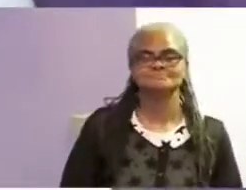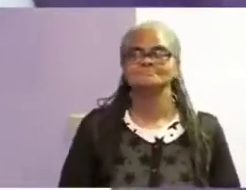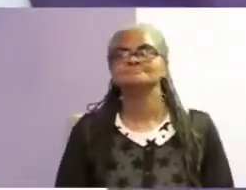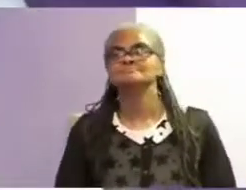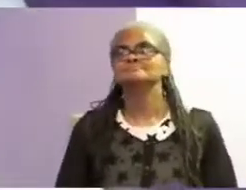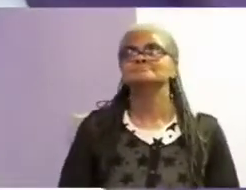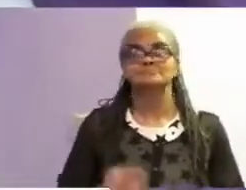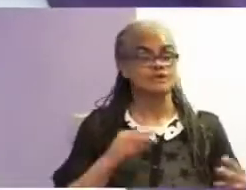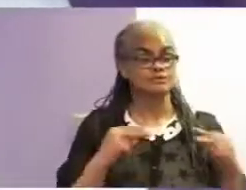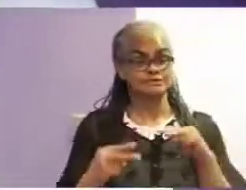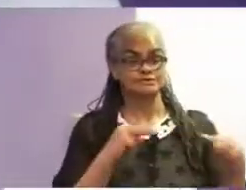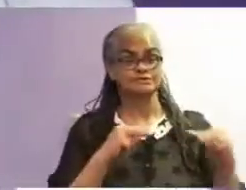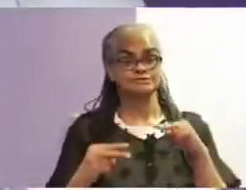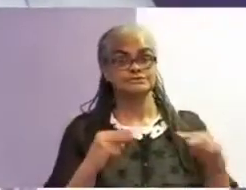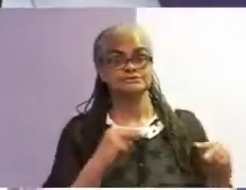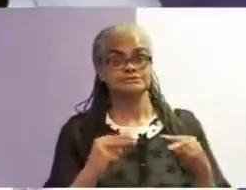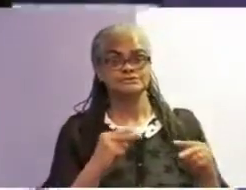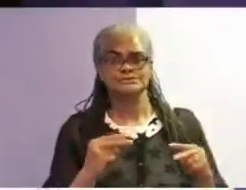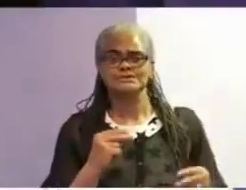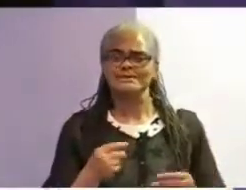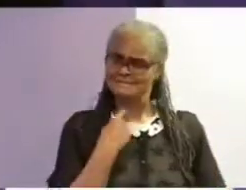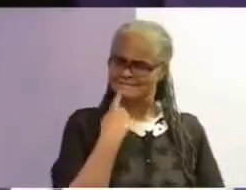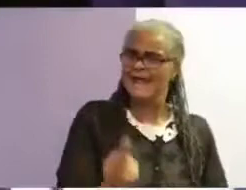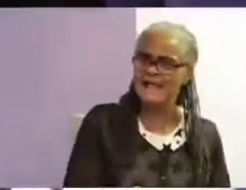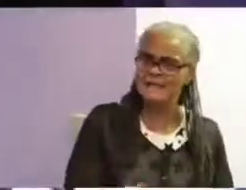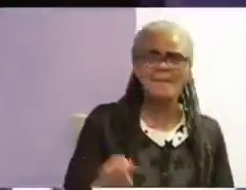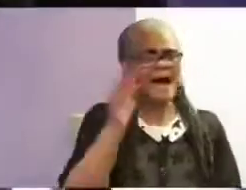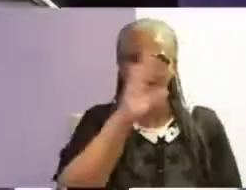Somebody in the shop, I'll never leave you.